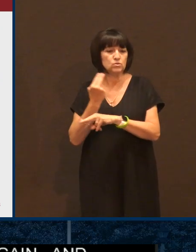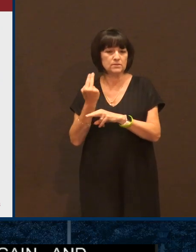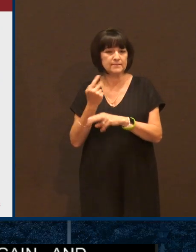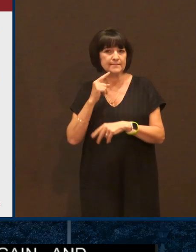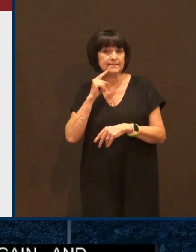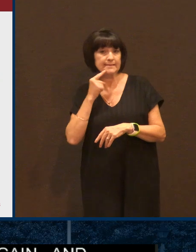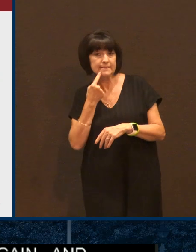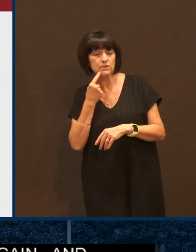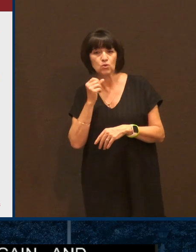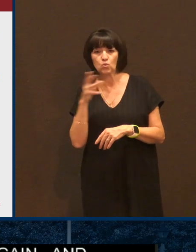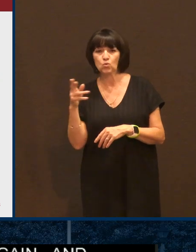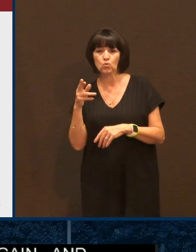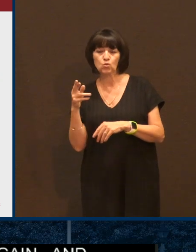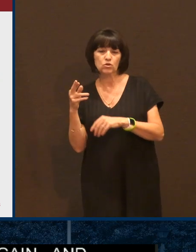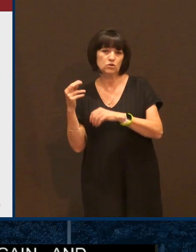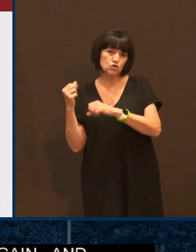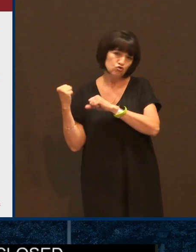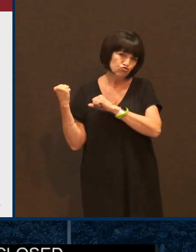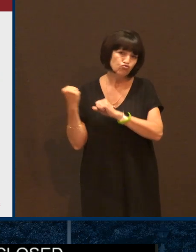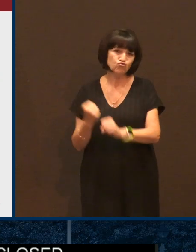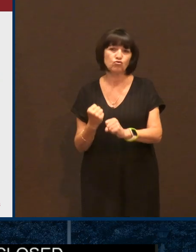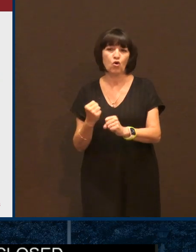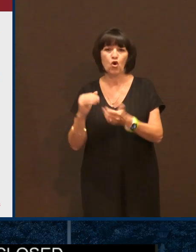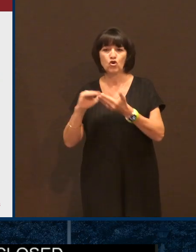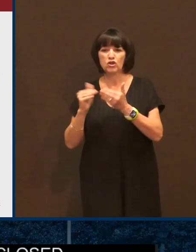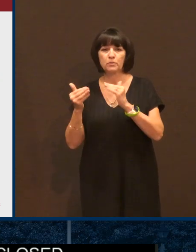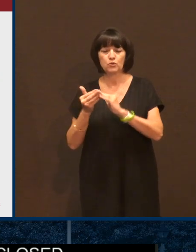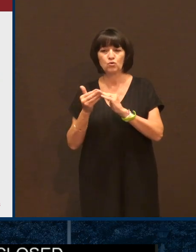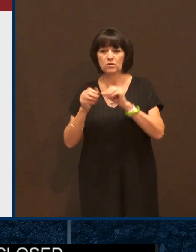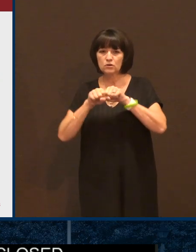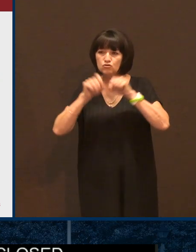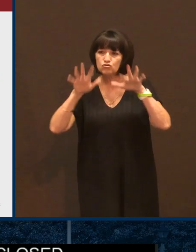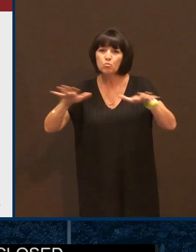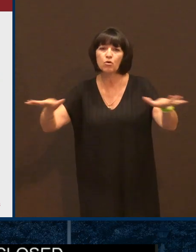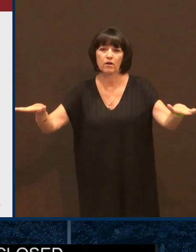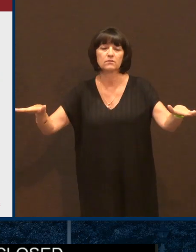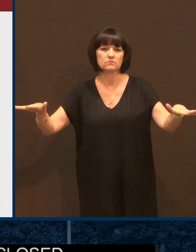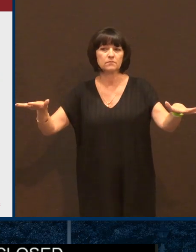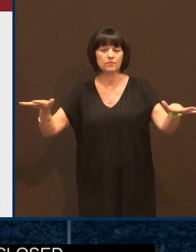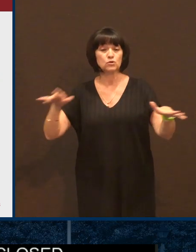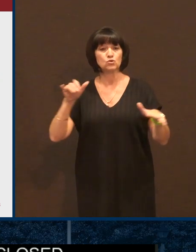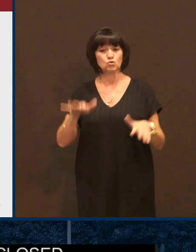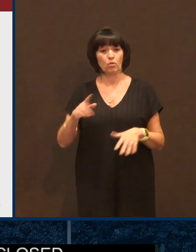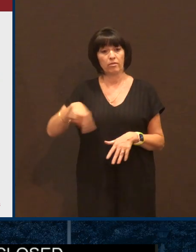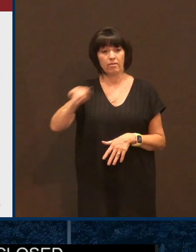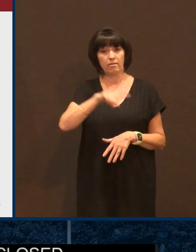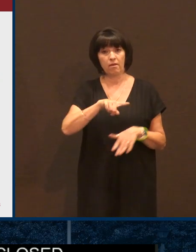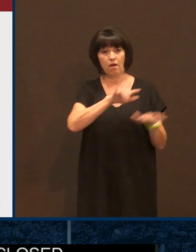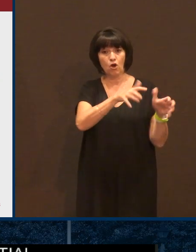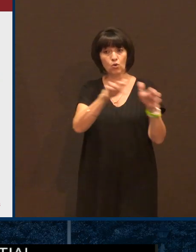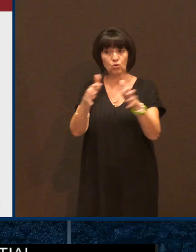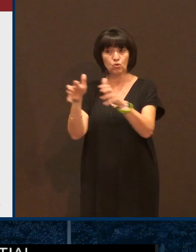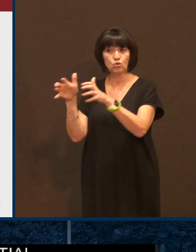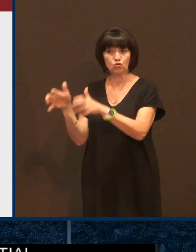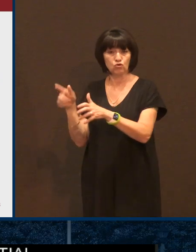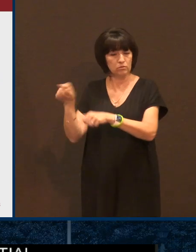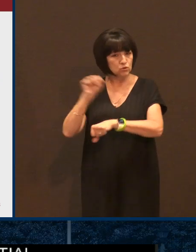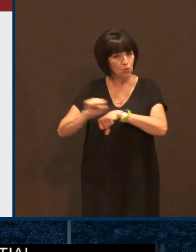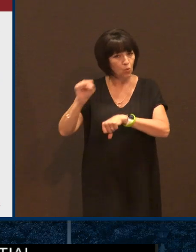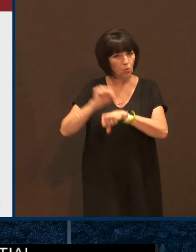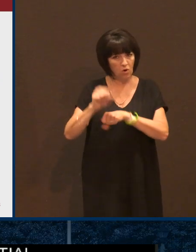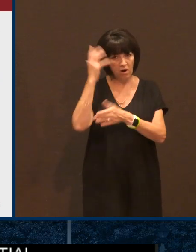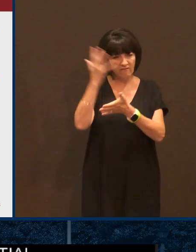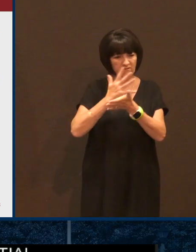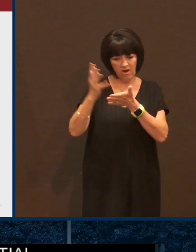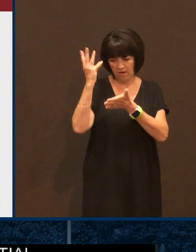a very strong, a substantial community spread. So the groups worked diligently over the course of 5 or 6 weeks